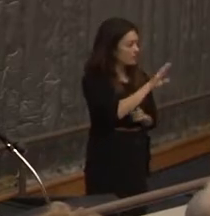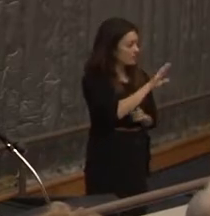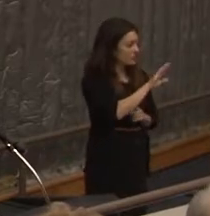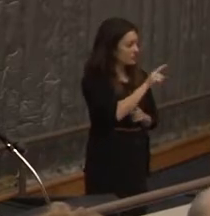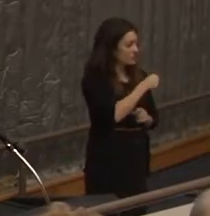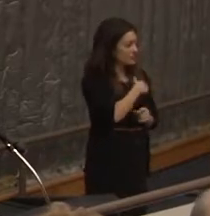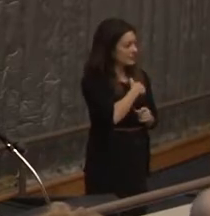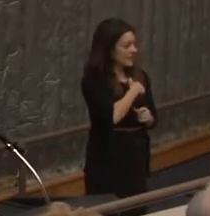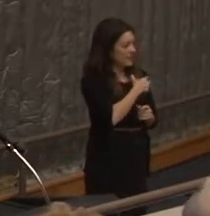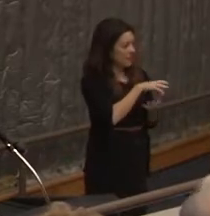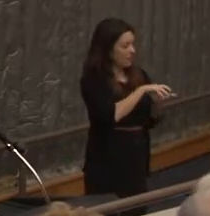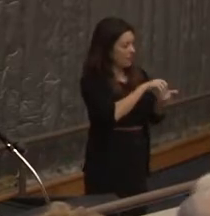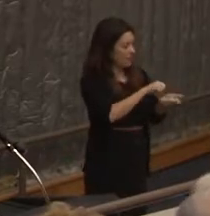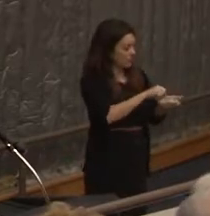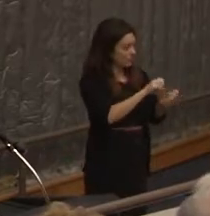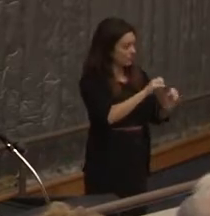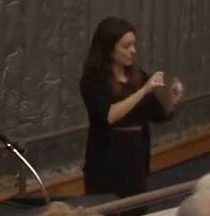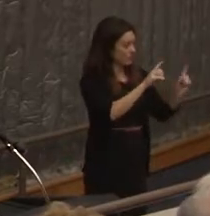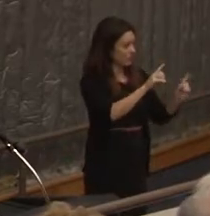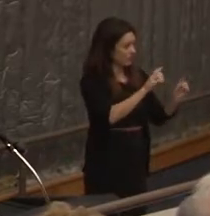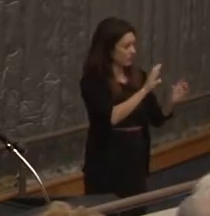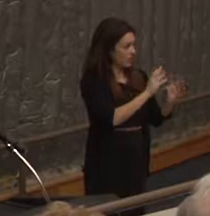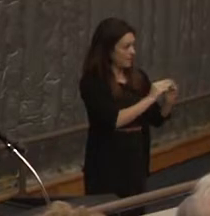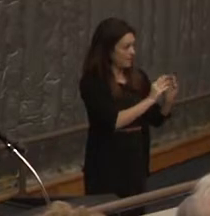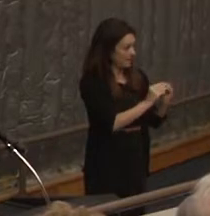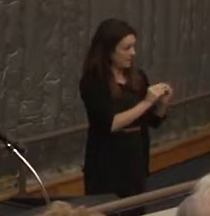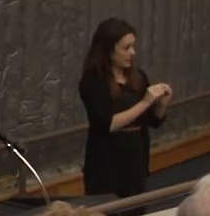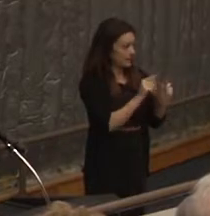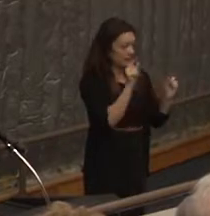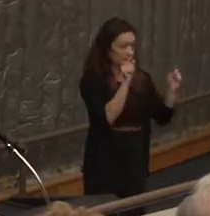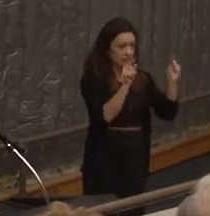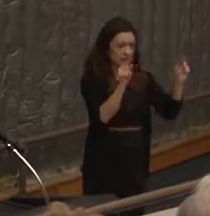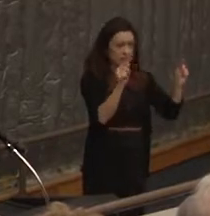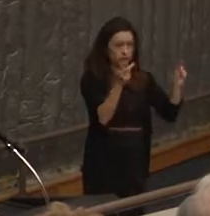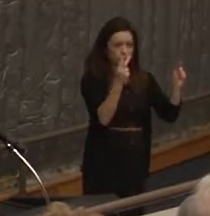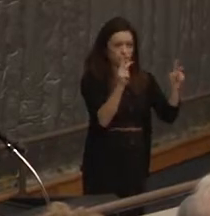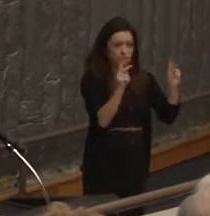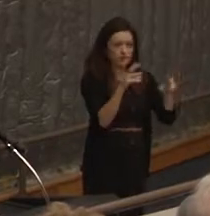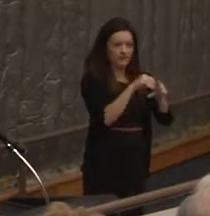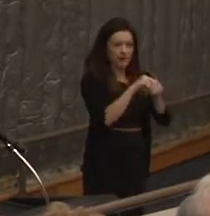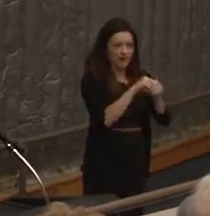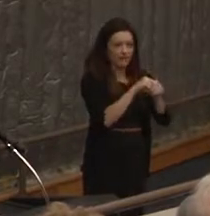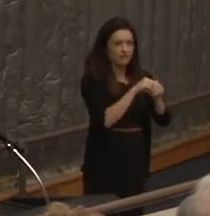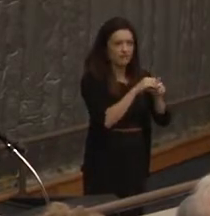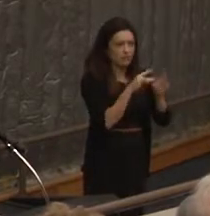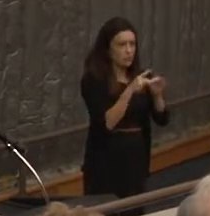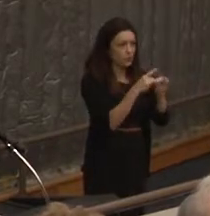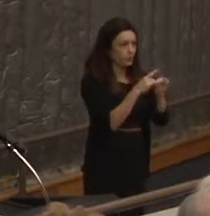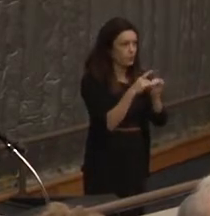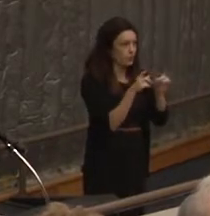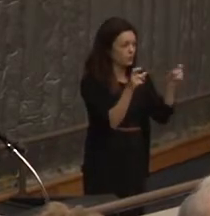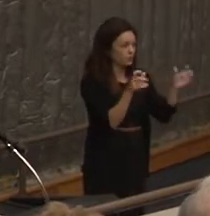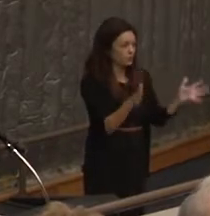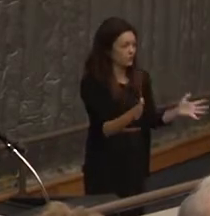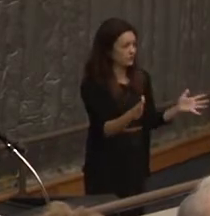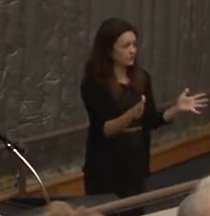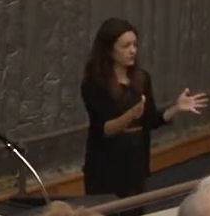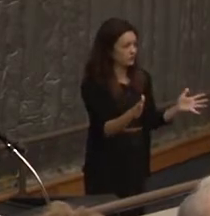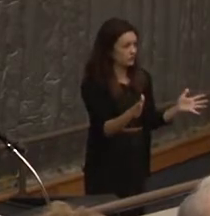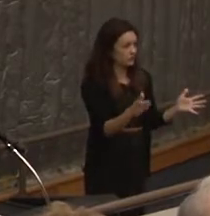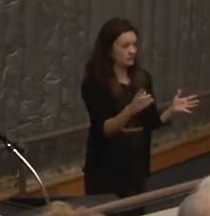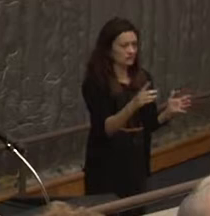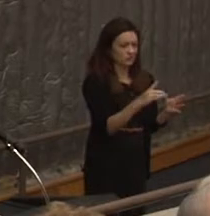Holocaust Education Committee. Cindy Yokin's a co, and Marie's here somewhere, co-directors or co-something,